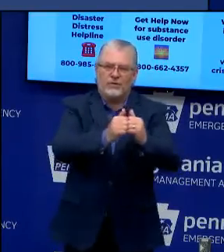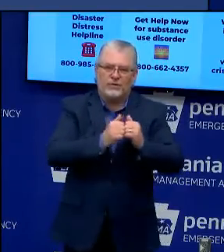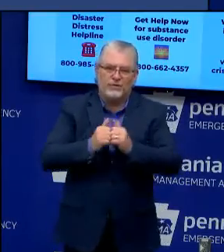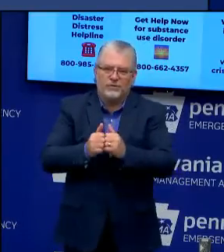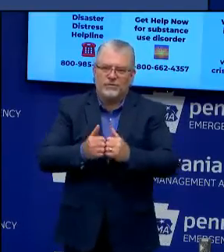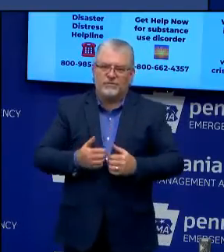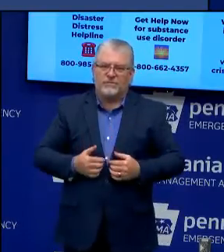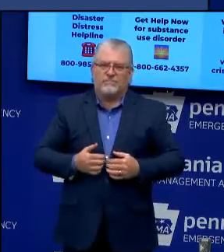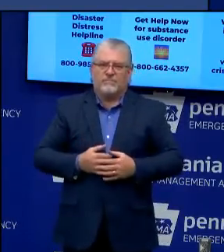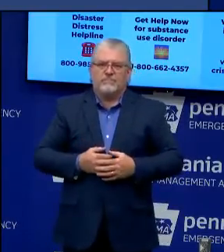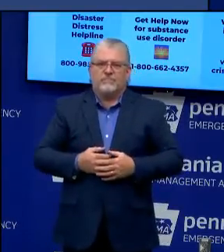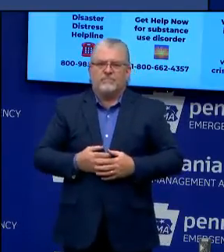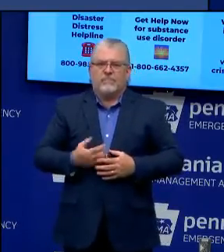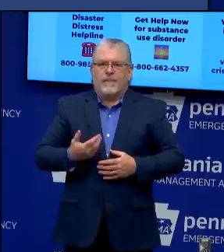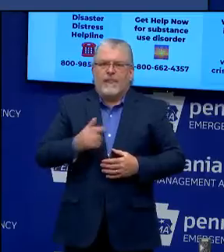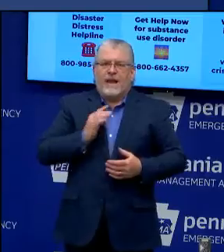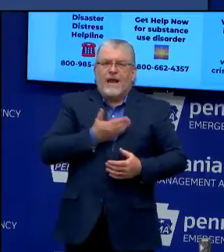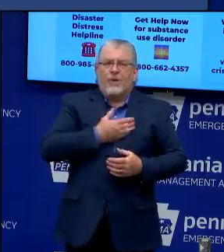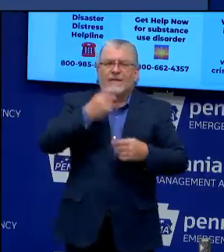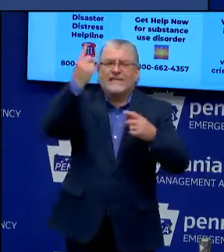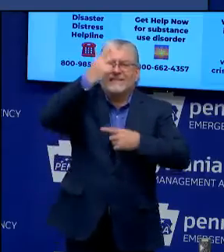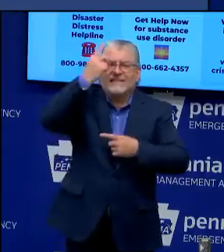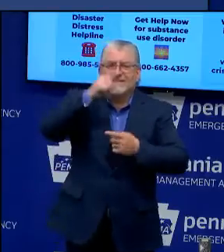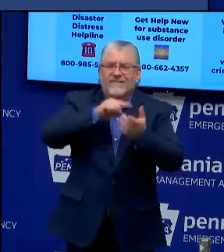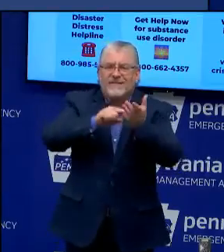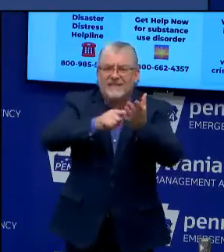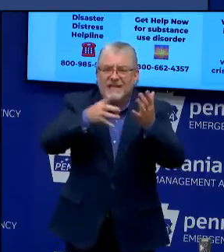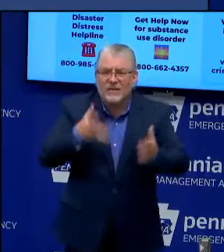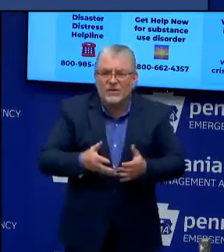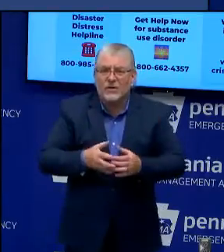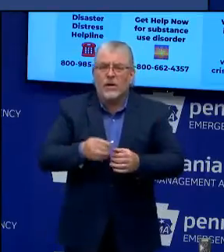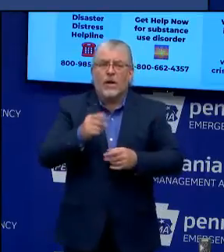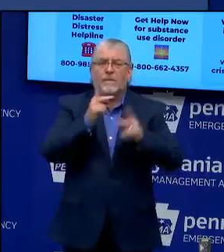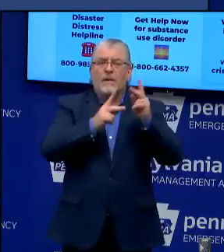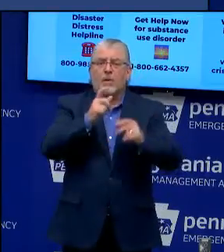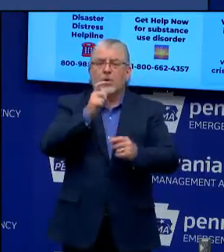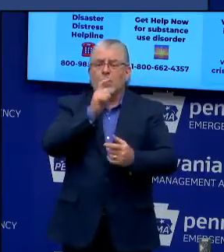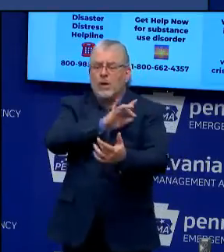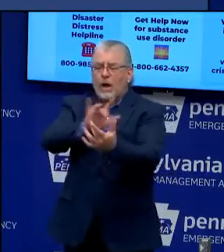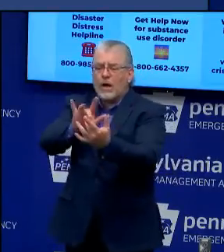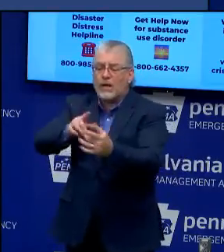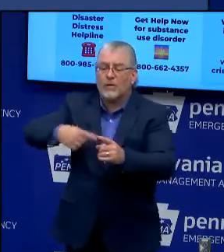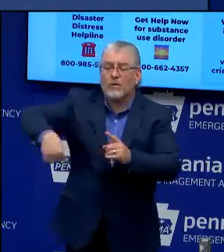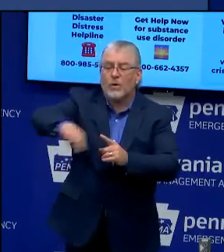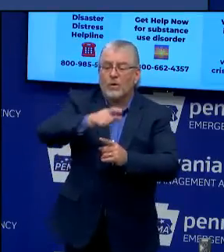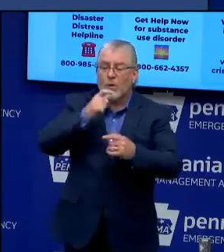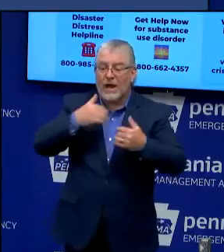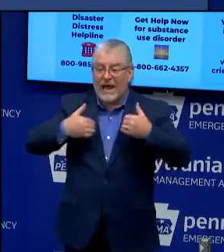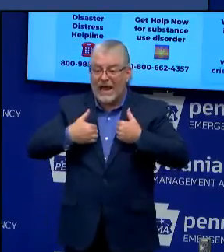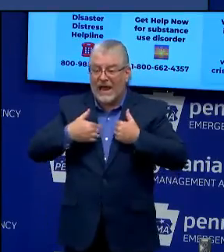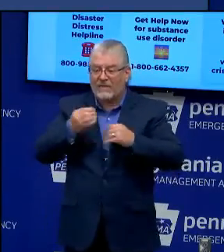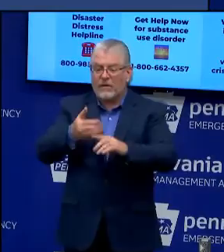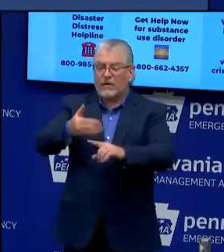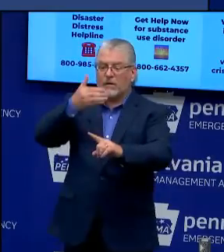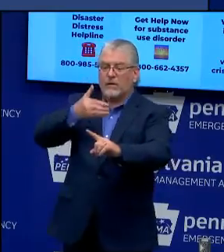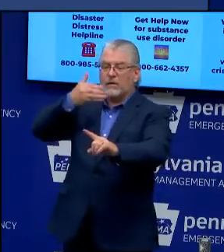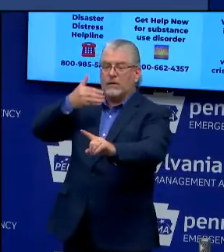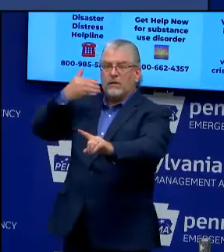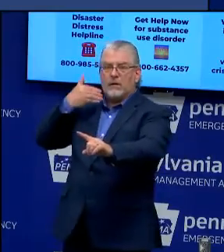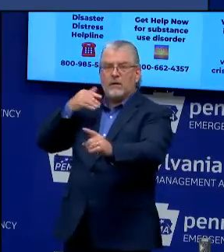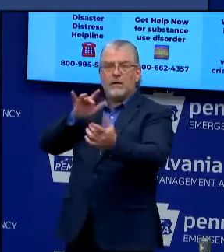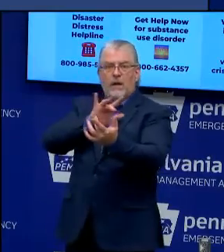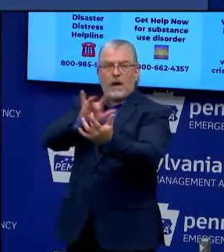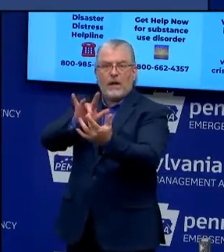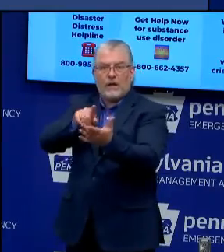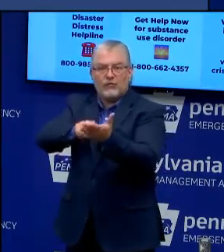using simple technology to be able to help us, we believe that Pennsylvanians will do the right thing and will help us. From